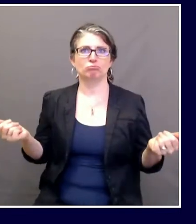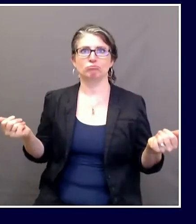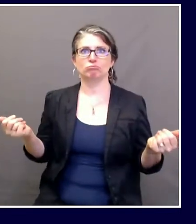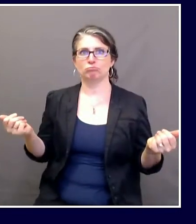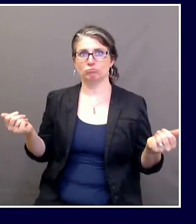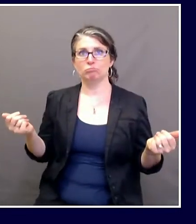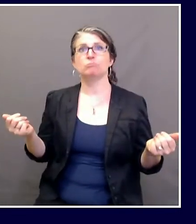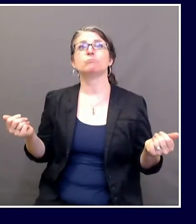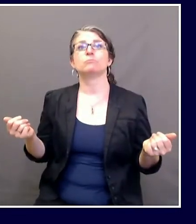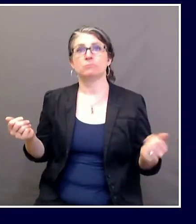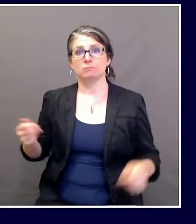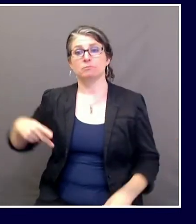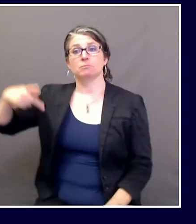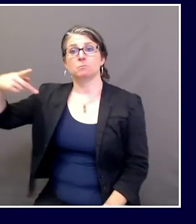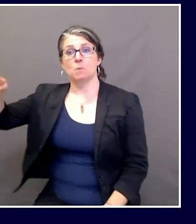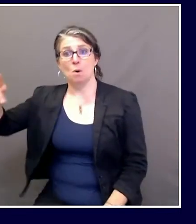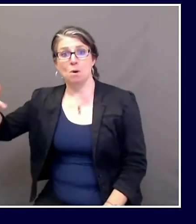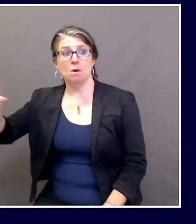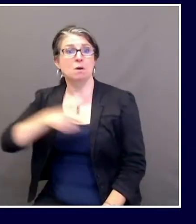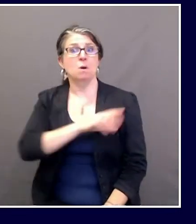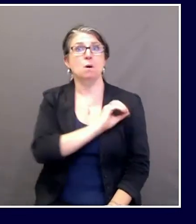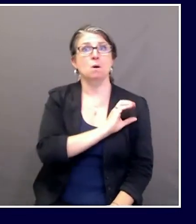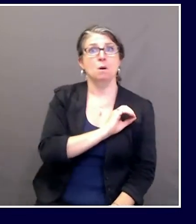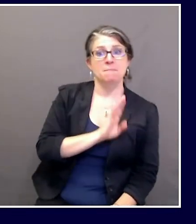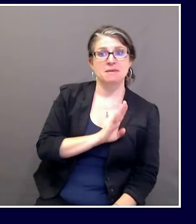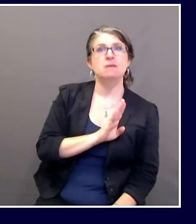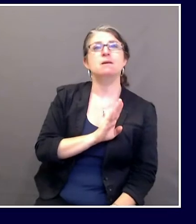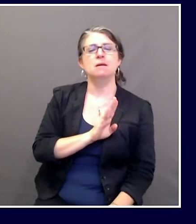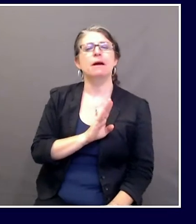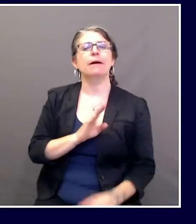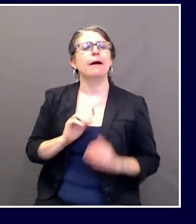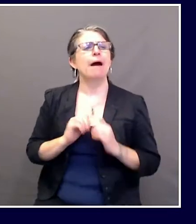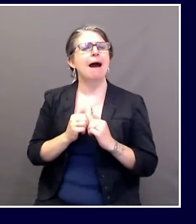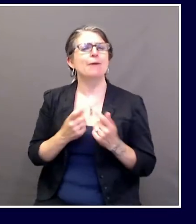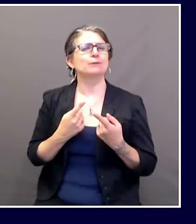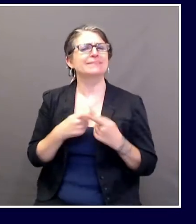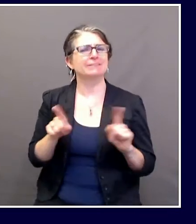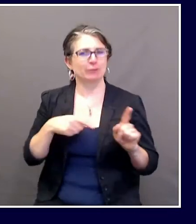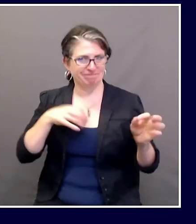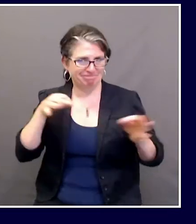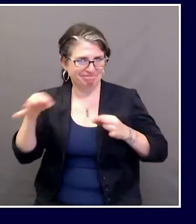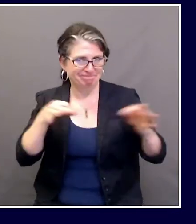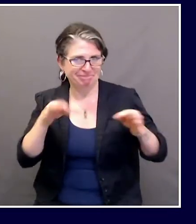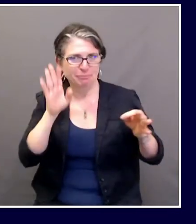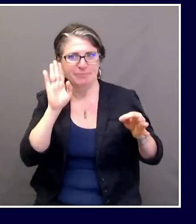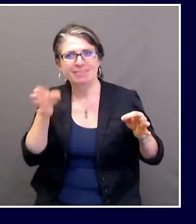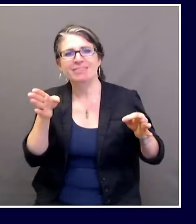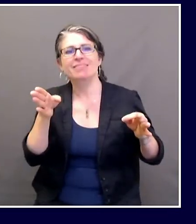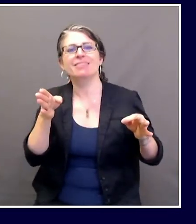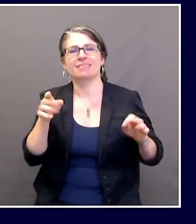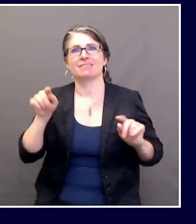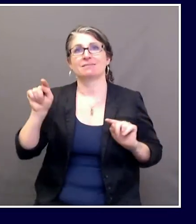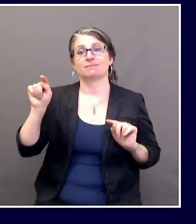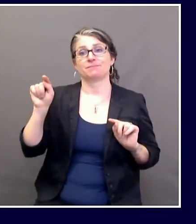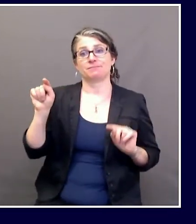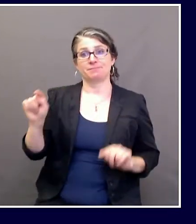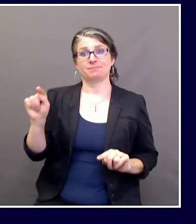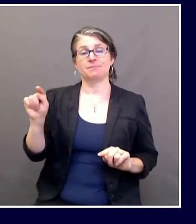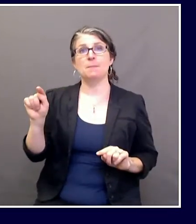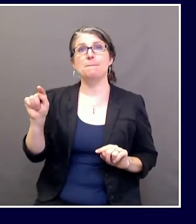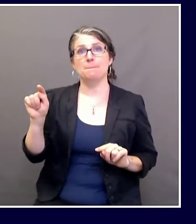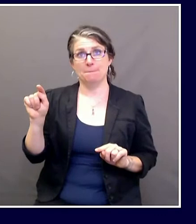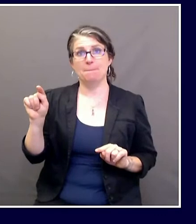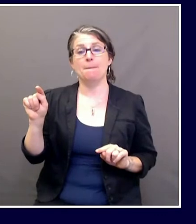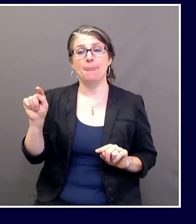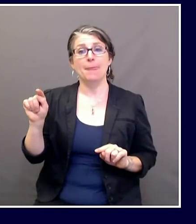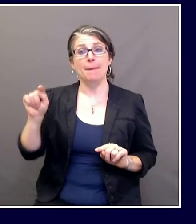we've previously announced. As we've done throughout the pandemic, our goal as part of our response is to